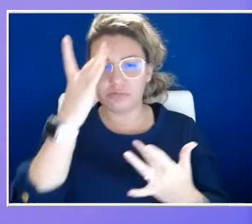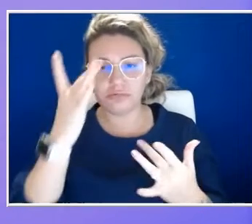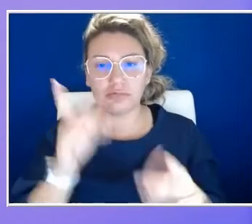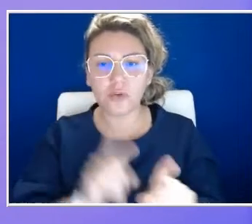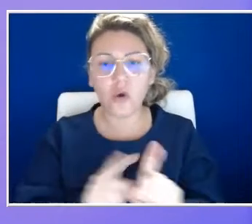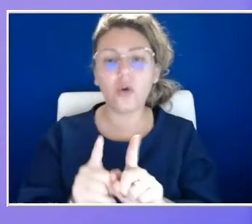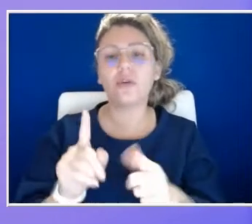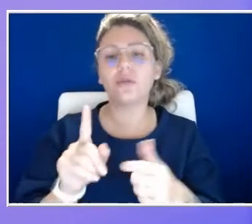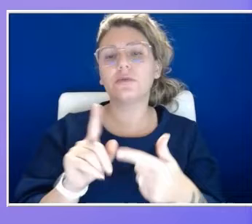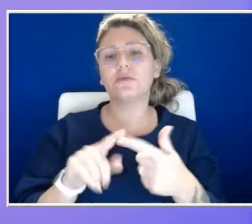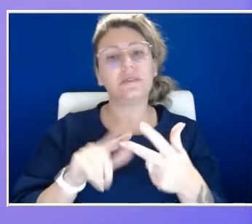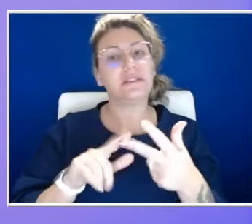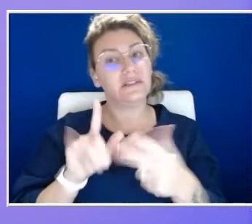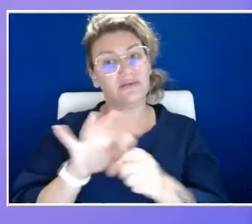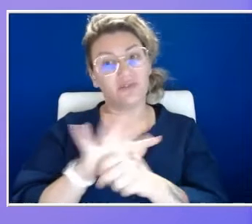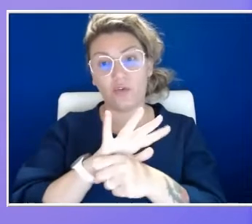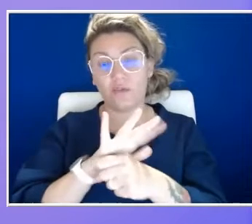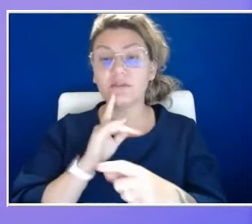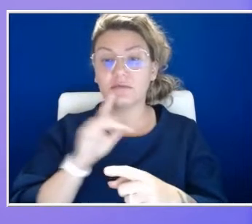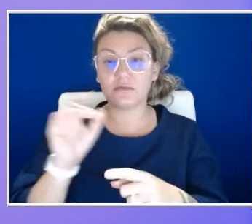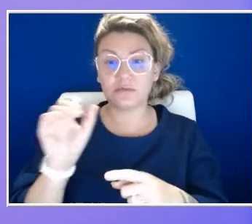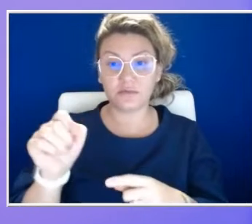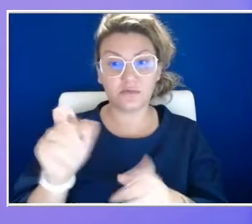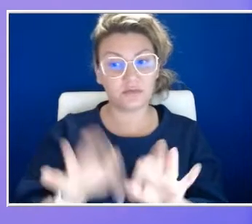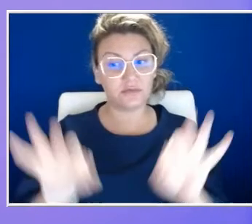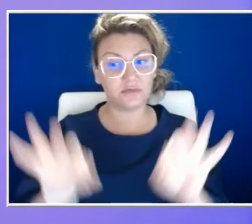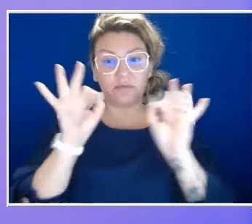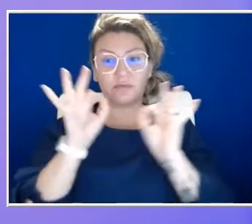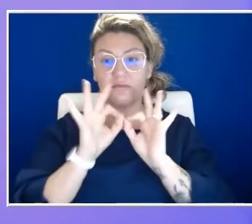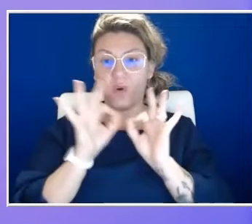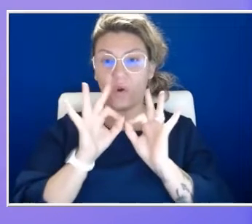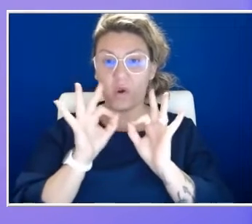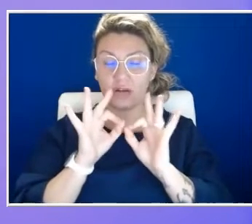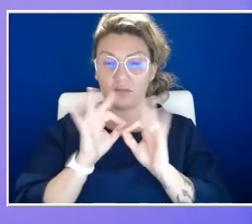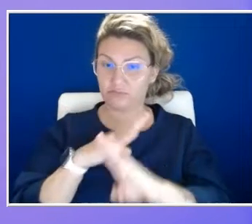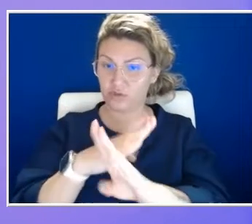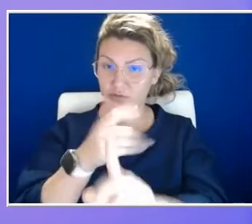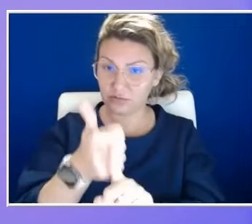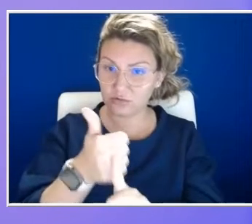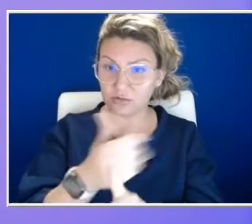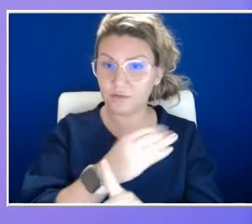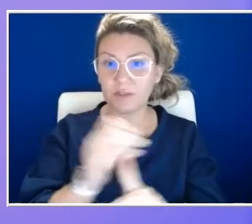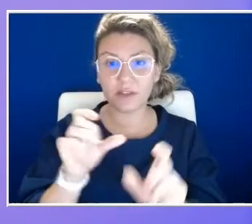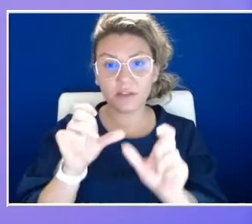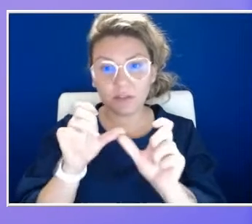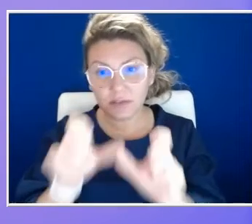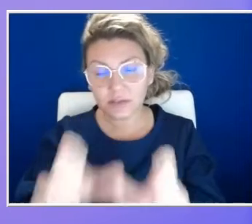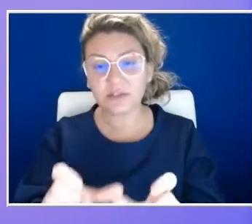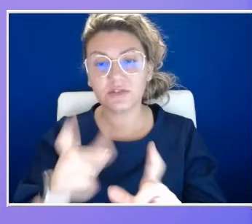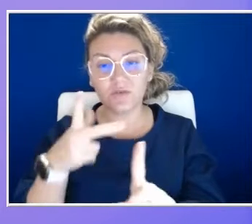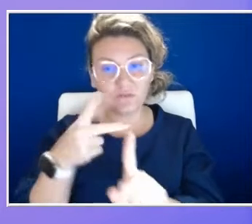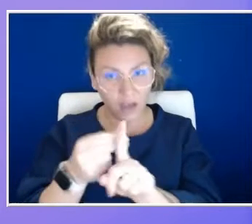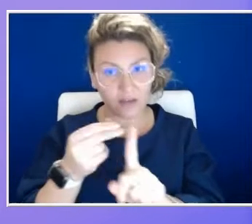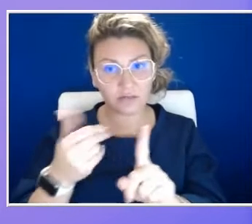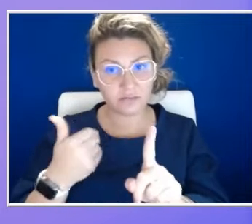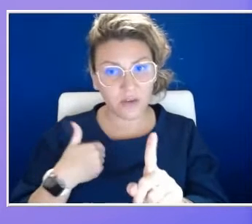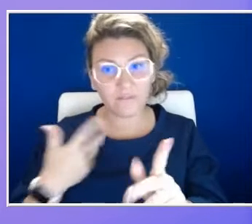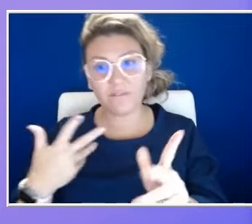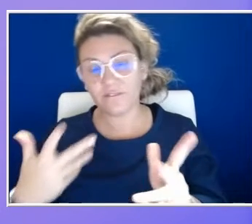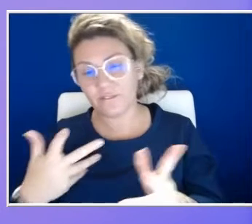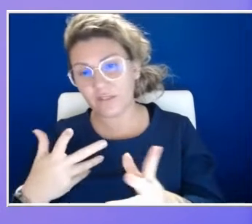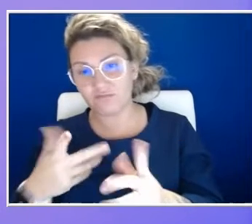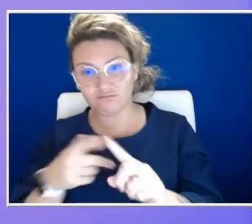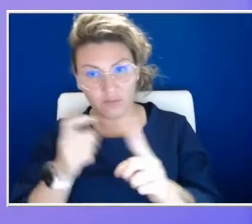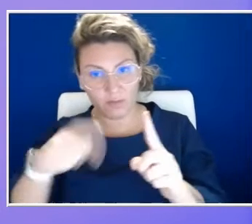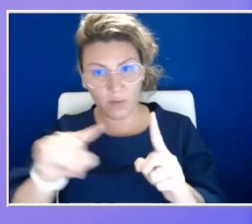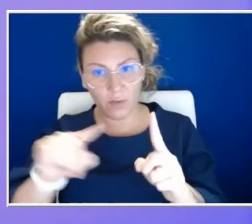course COVID. So it's vitally important to protect yourself and continue to get vaccinated against those. Get that